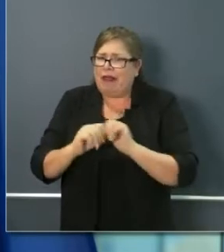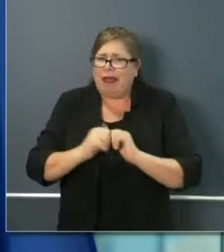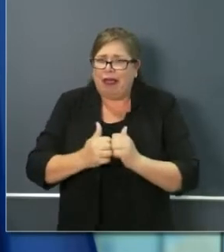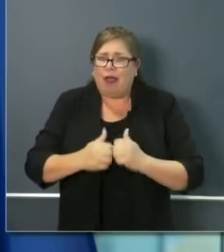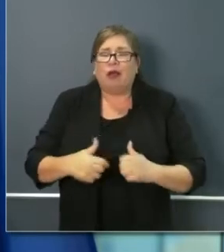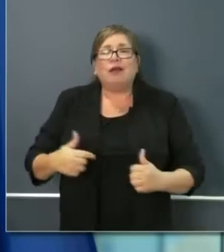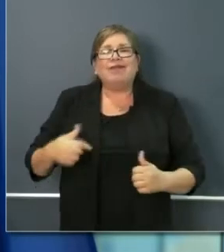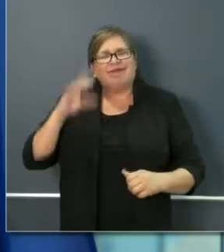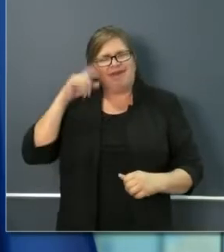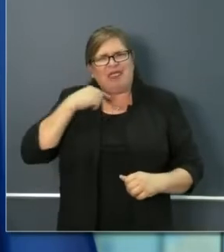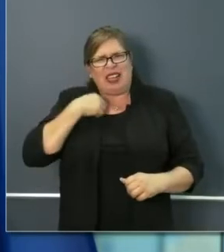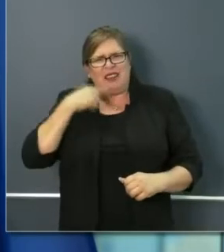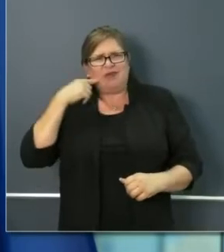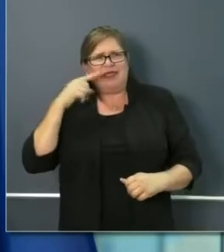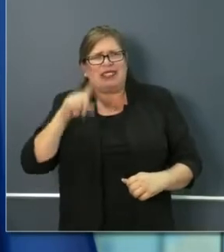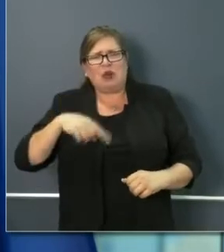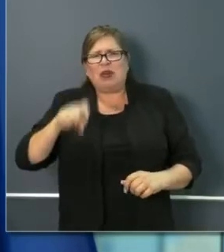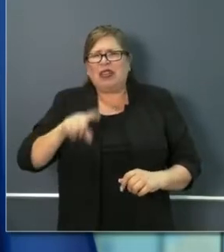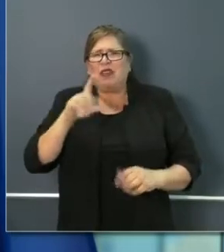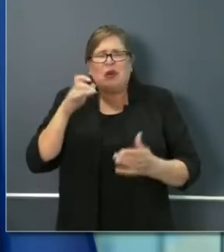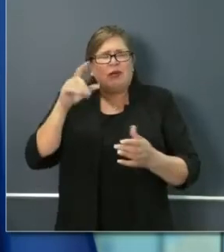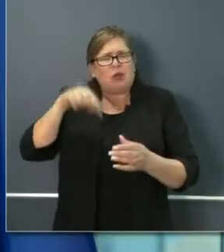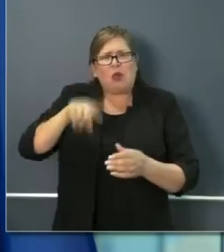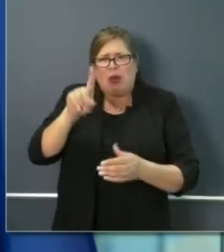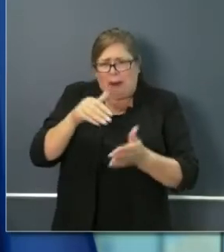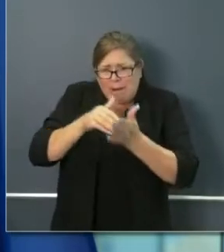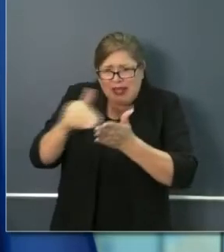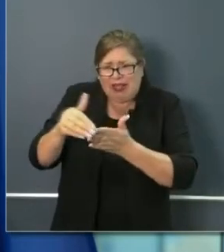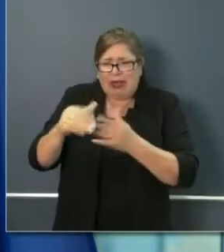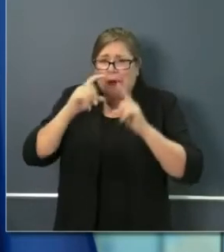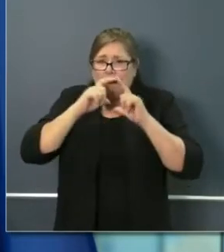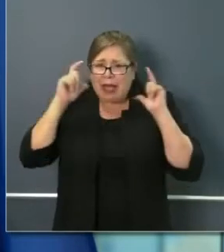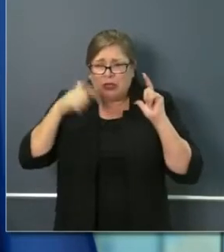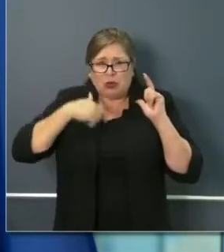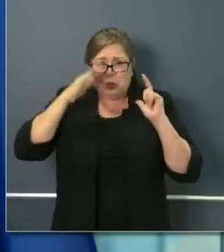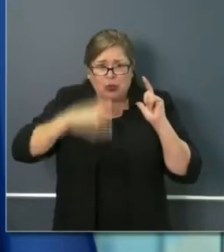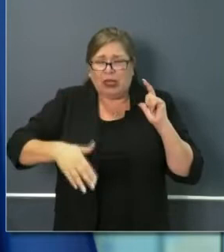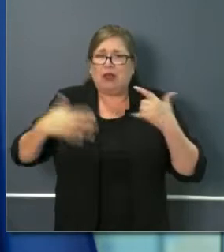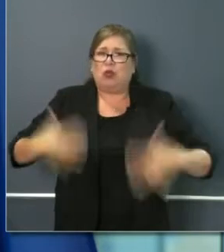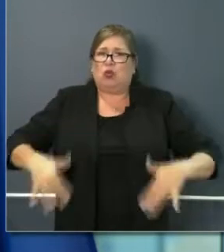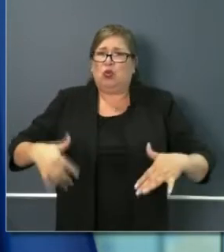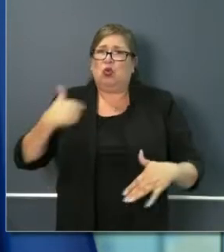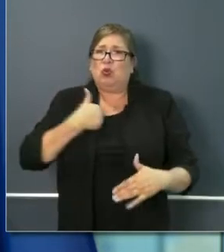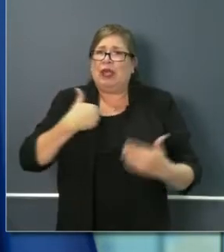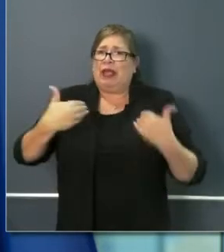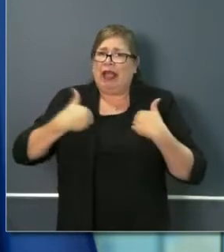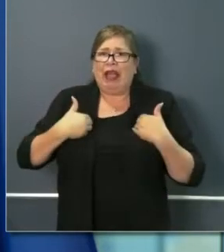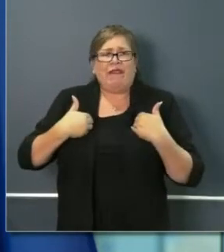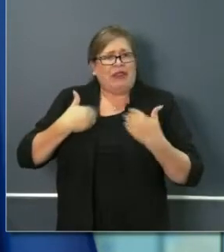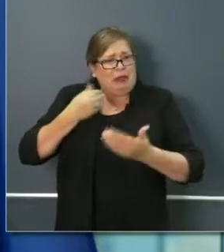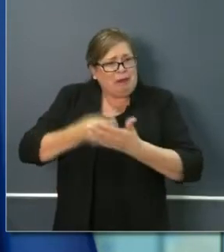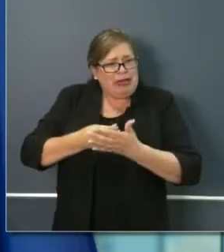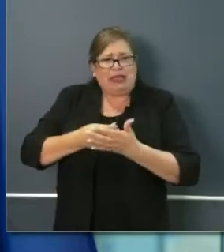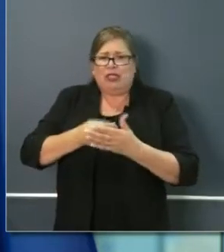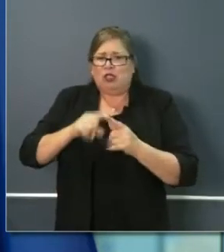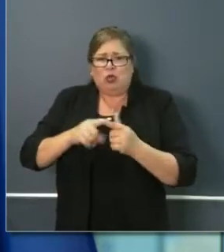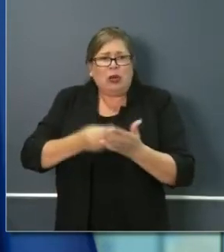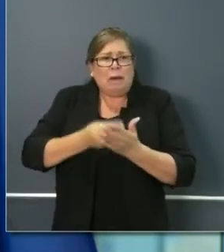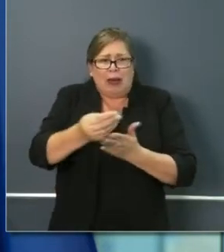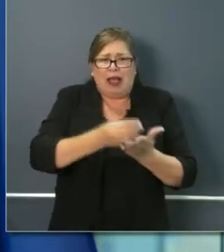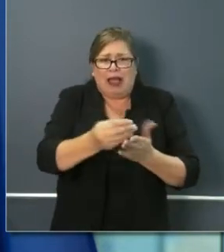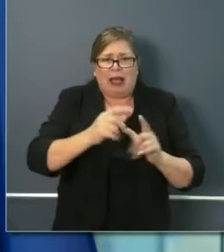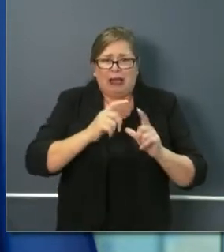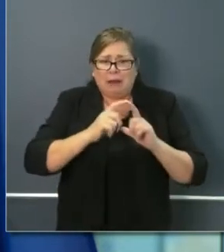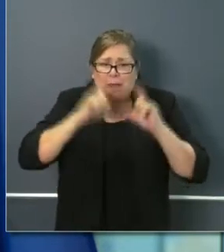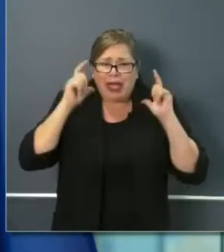N95 masks. That, I hope, puts our purchasing power in perspective. That is a substantial amount of money that